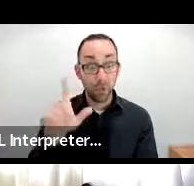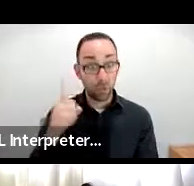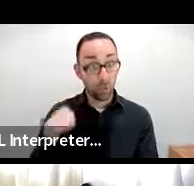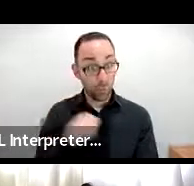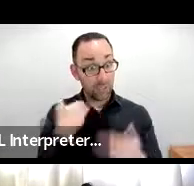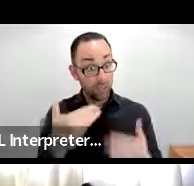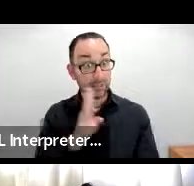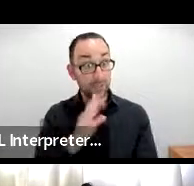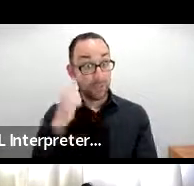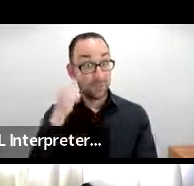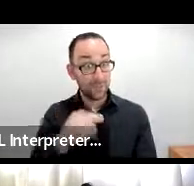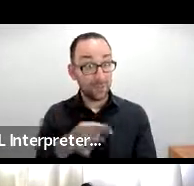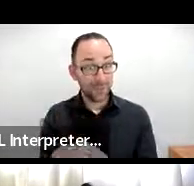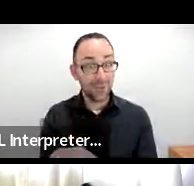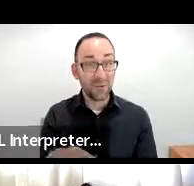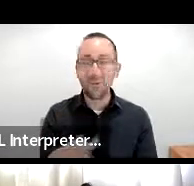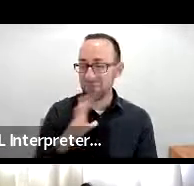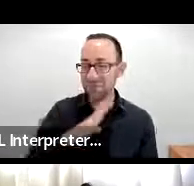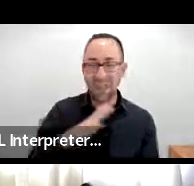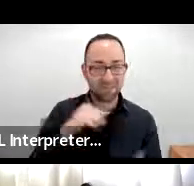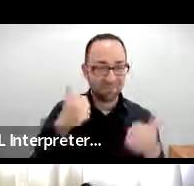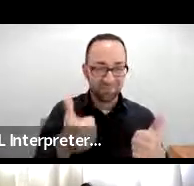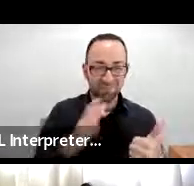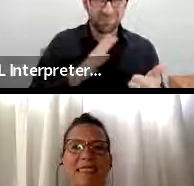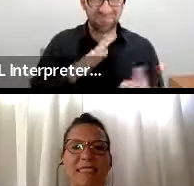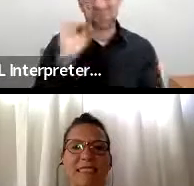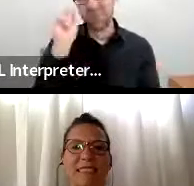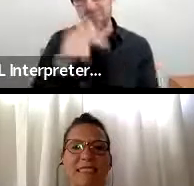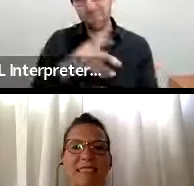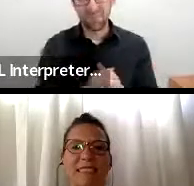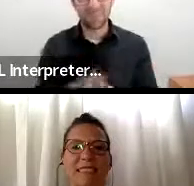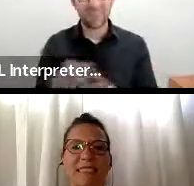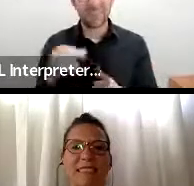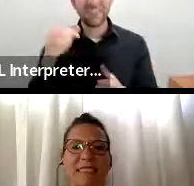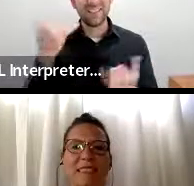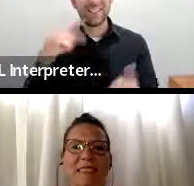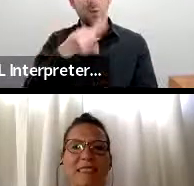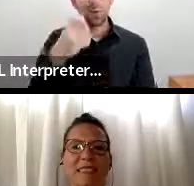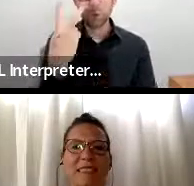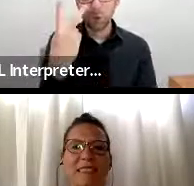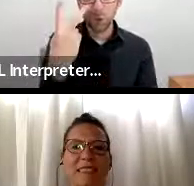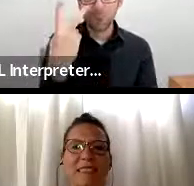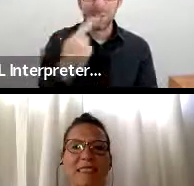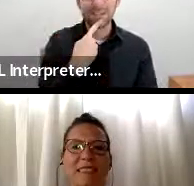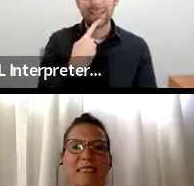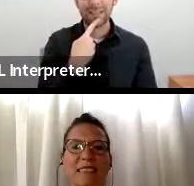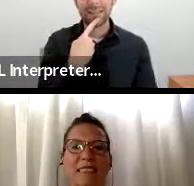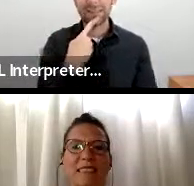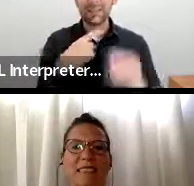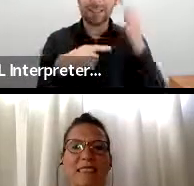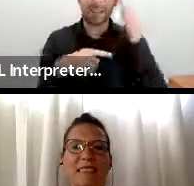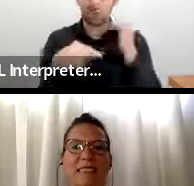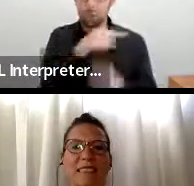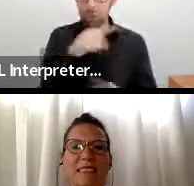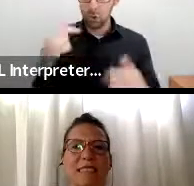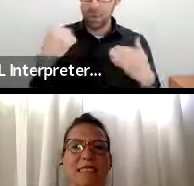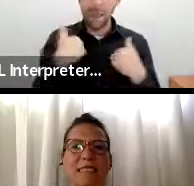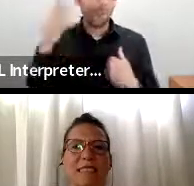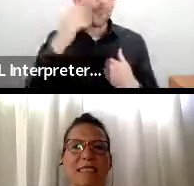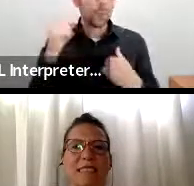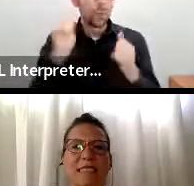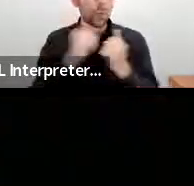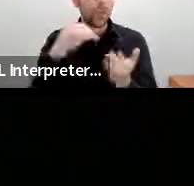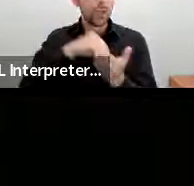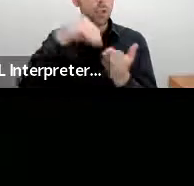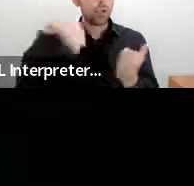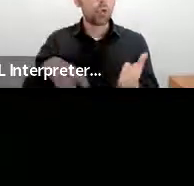you. You got it. Okay, this question is asking, do you have experience with